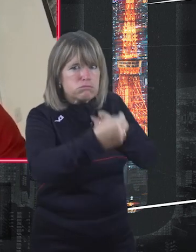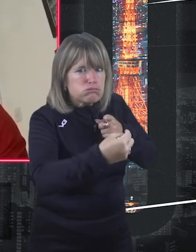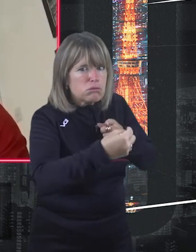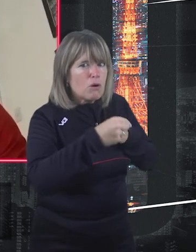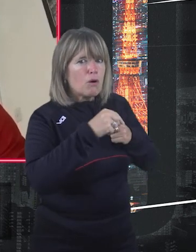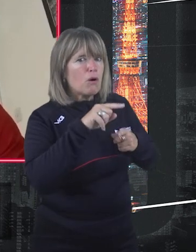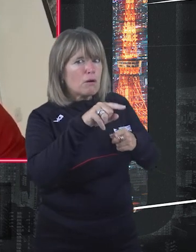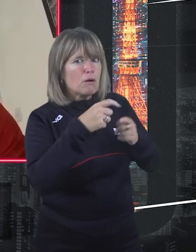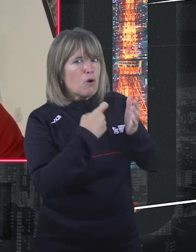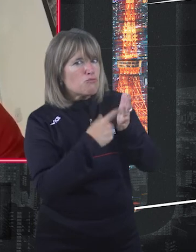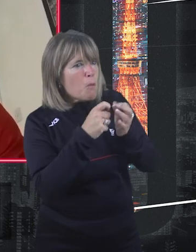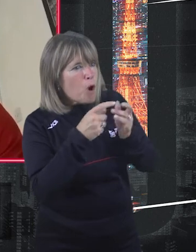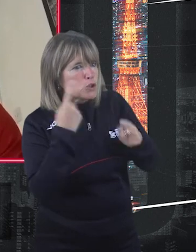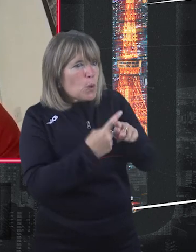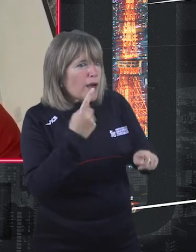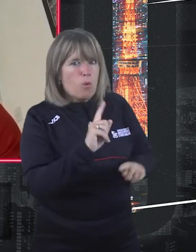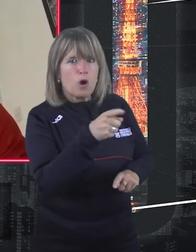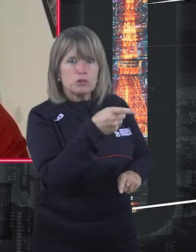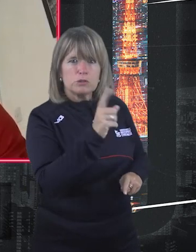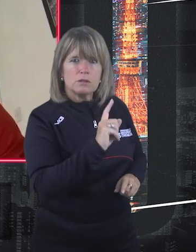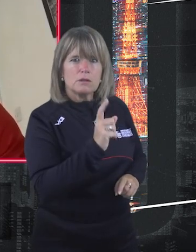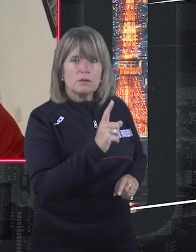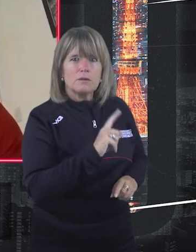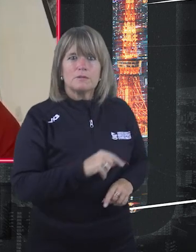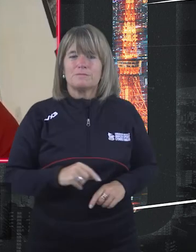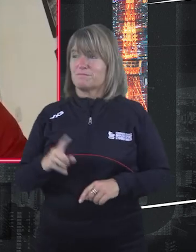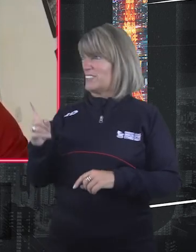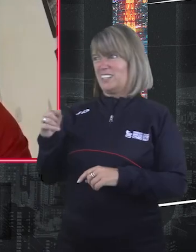opponent, right? Was the robot quick?